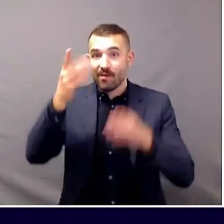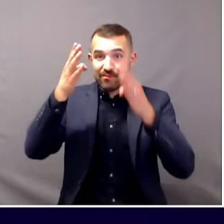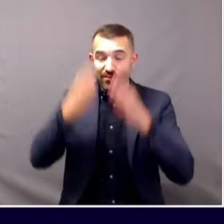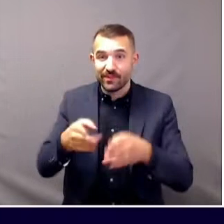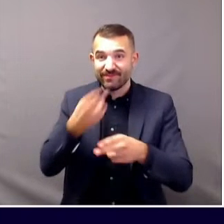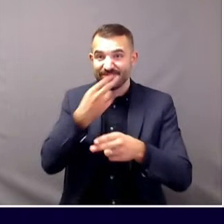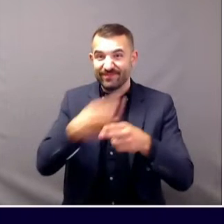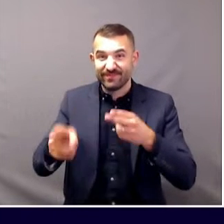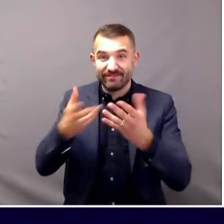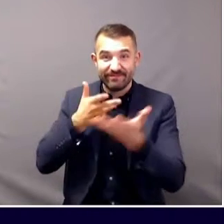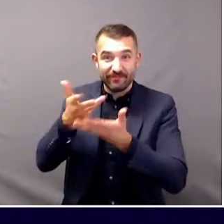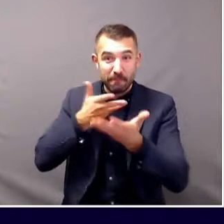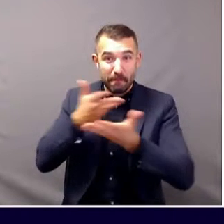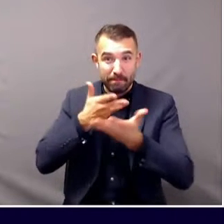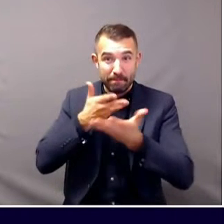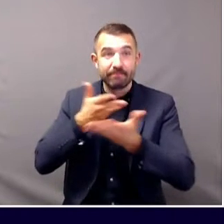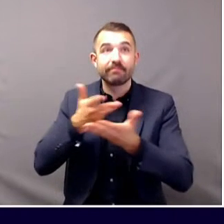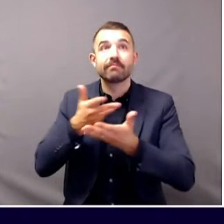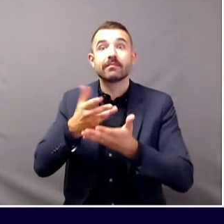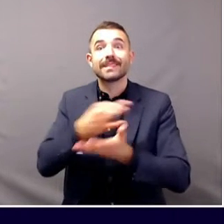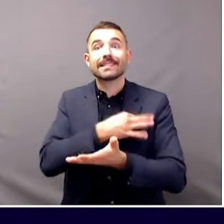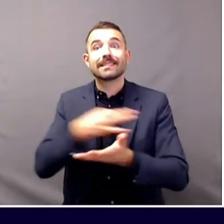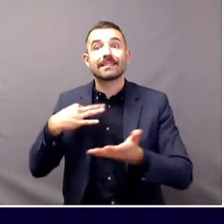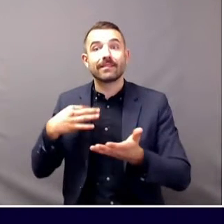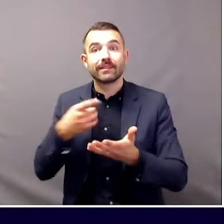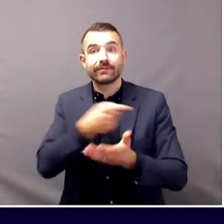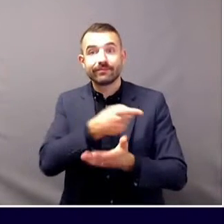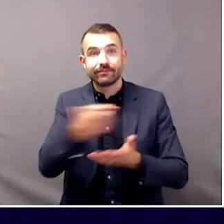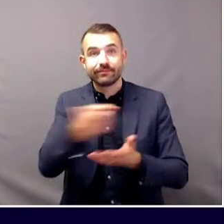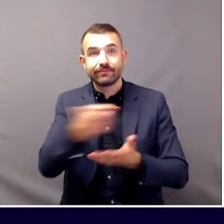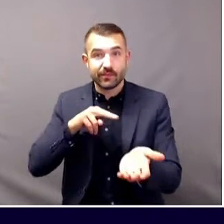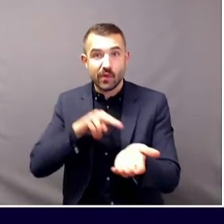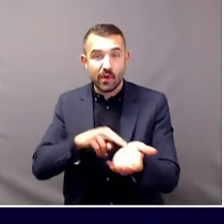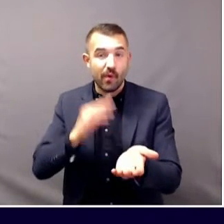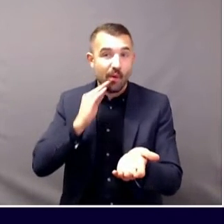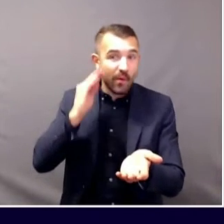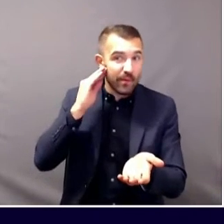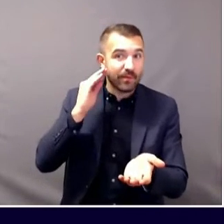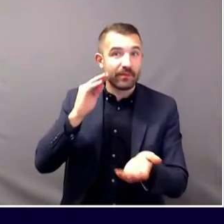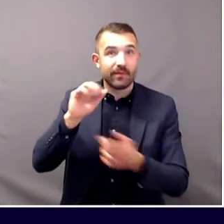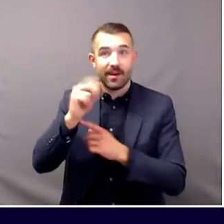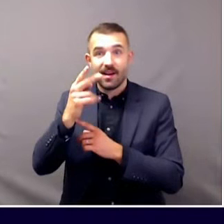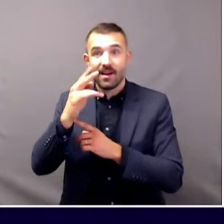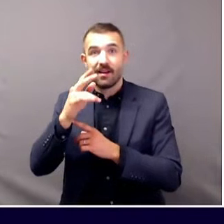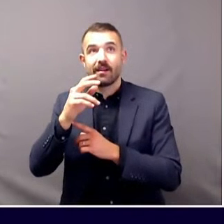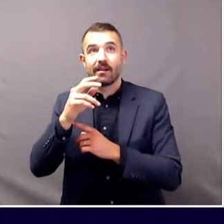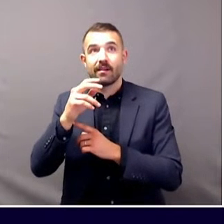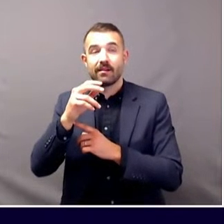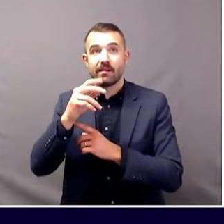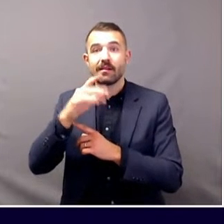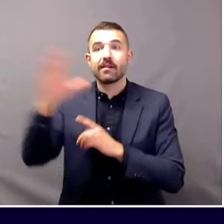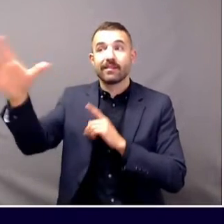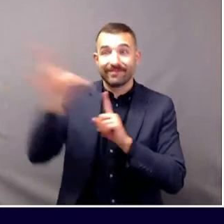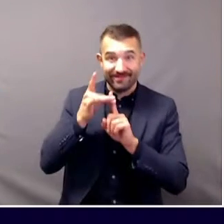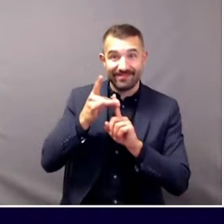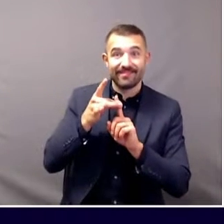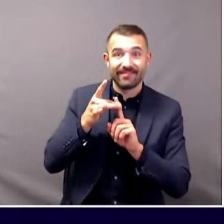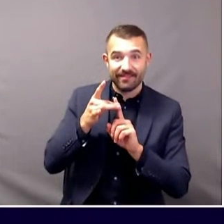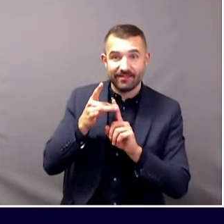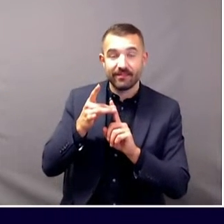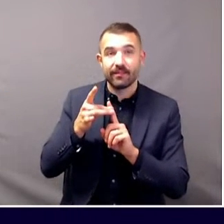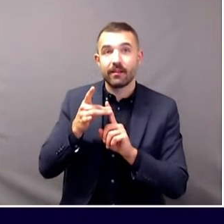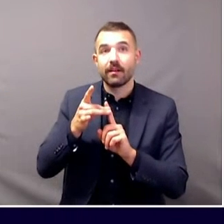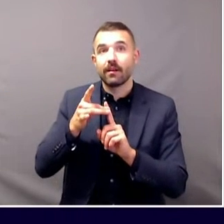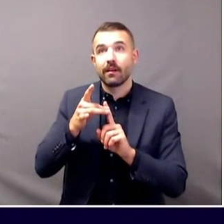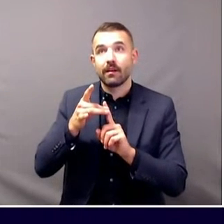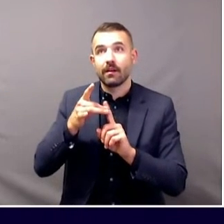was an employee of Maple Crest, who then introduced the outbreak there. But that encounter was not very long.